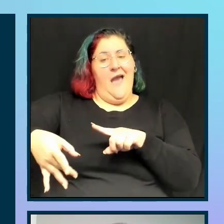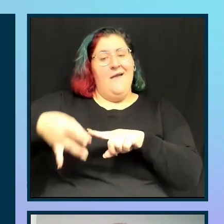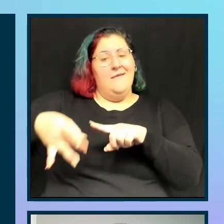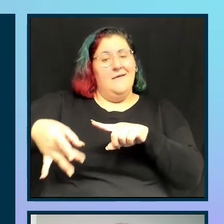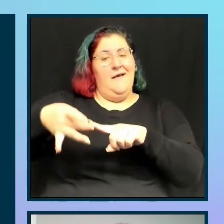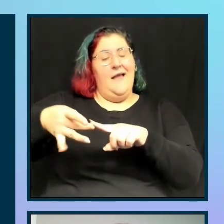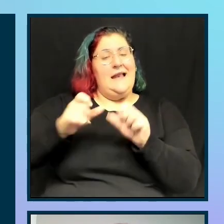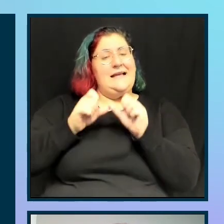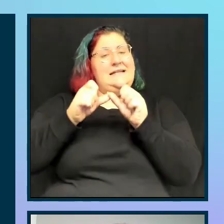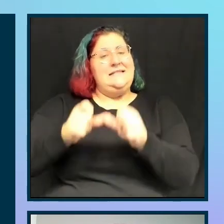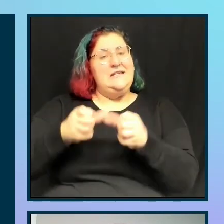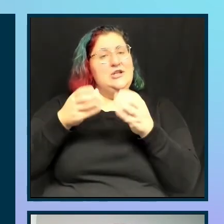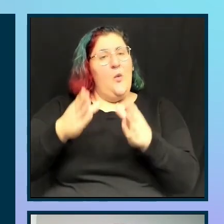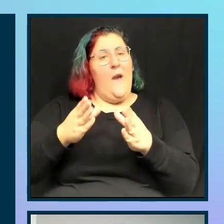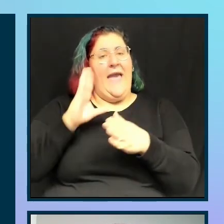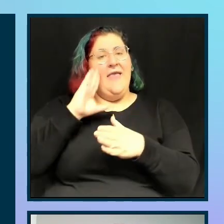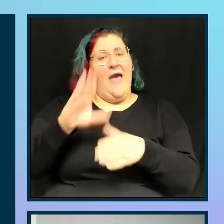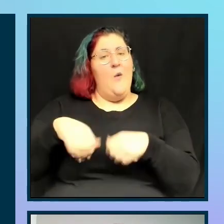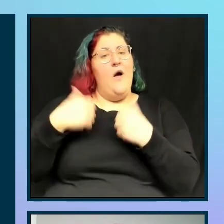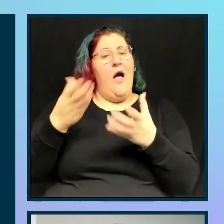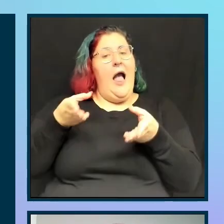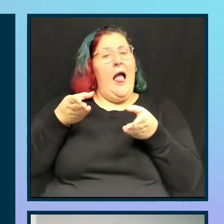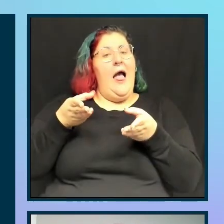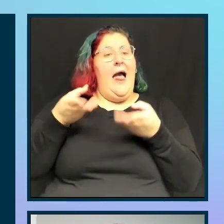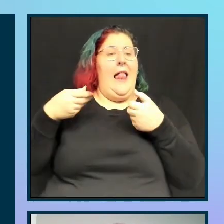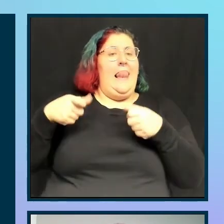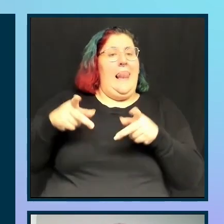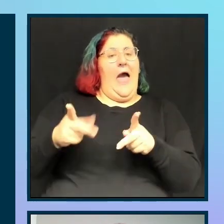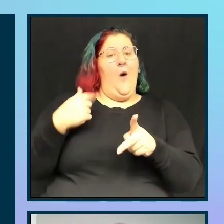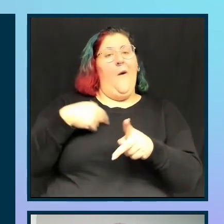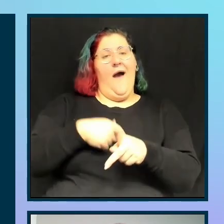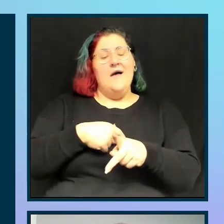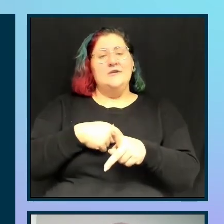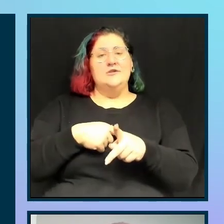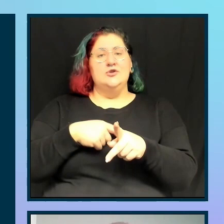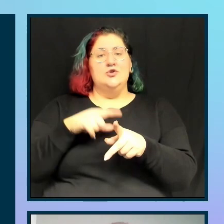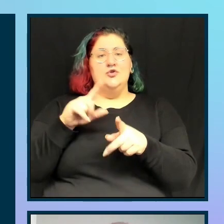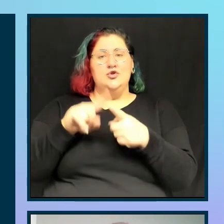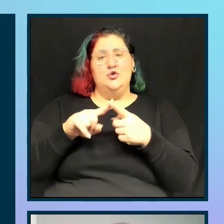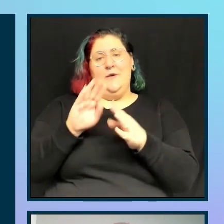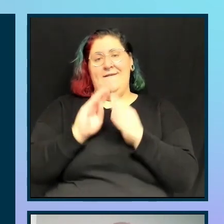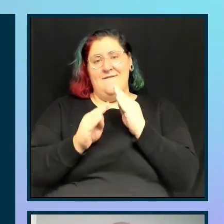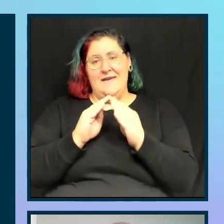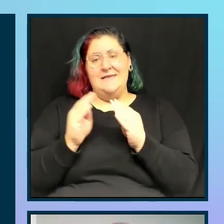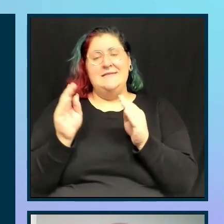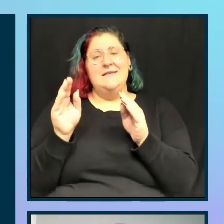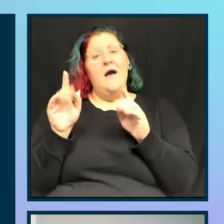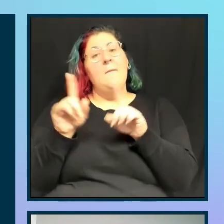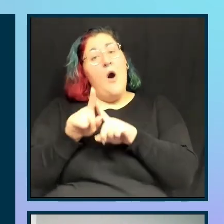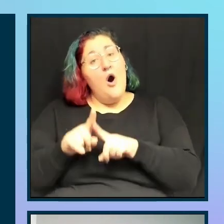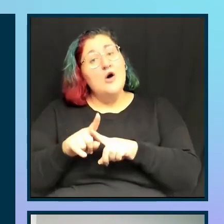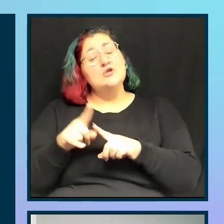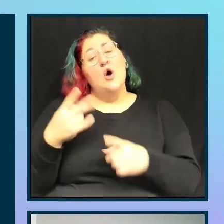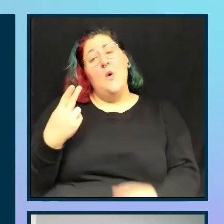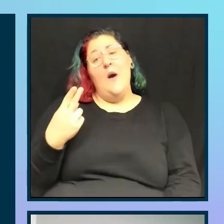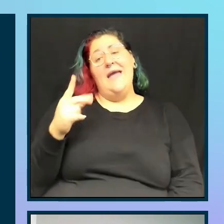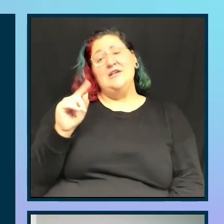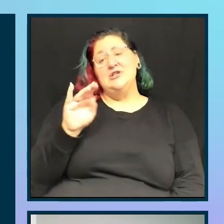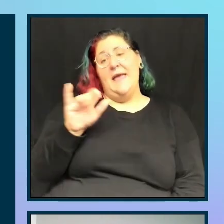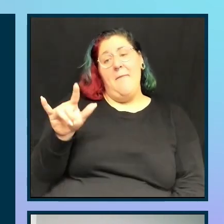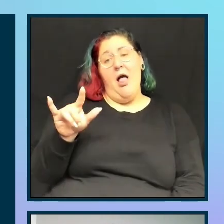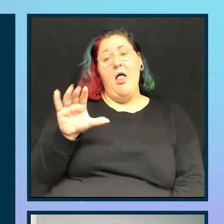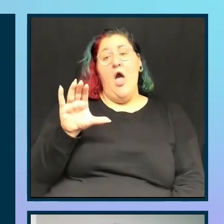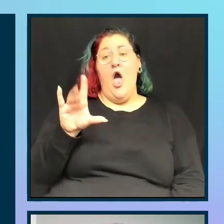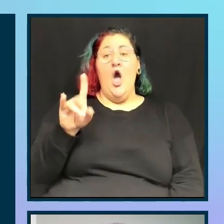specification, and that the HTML has been properly structured to be able to report the associated, generate the